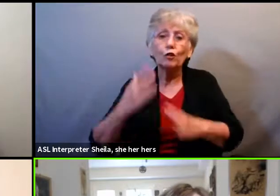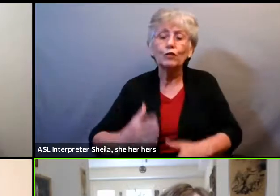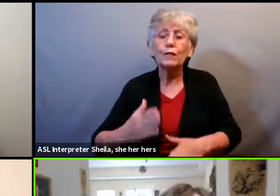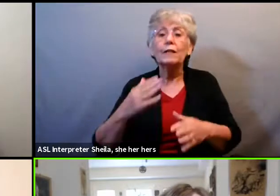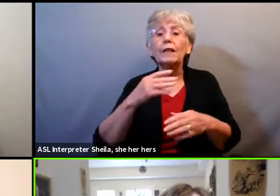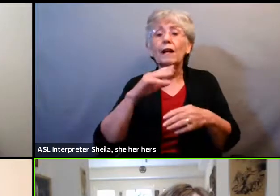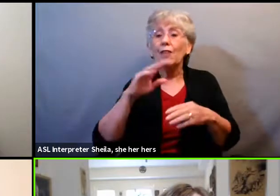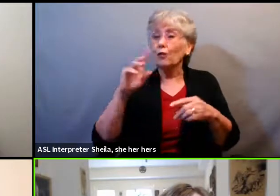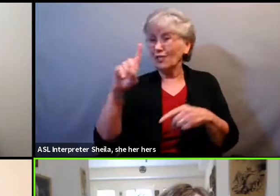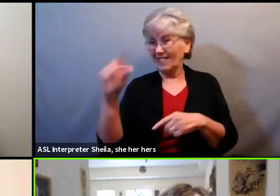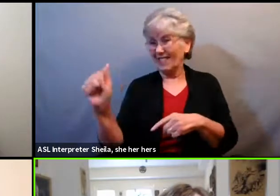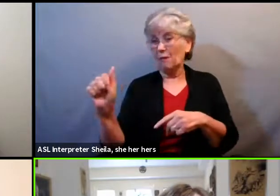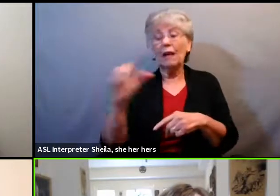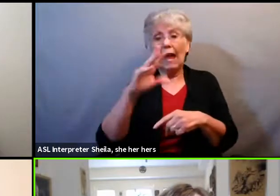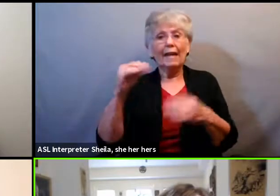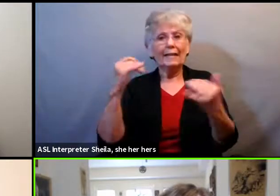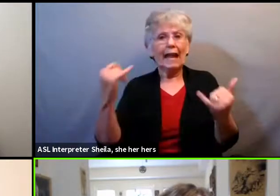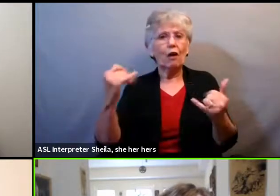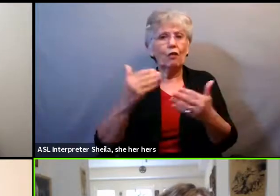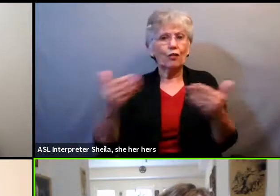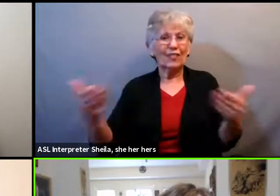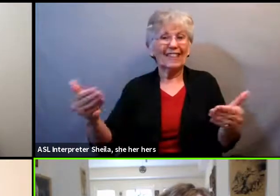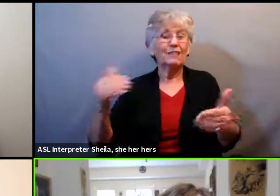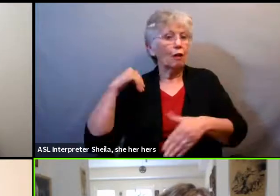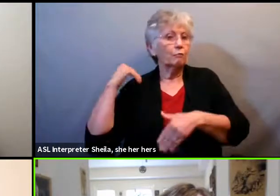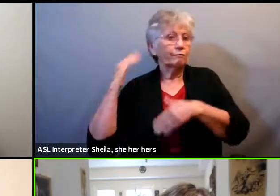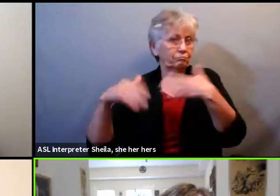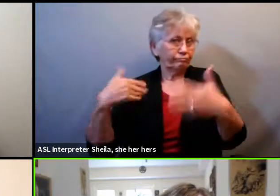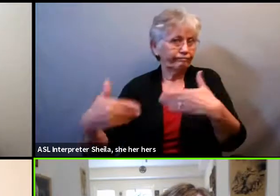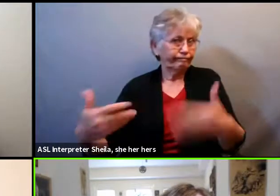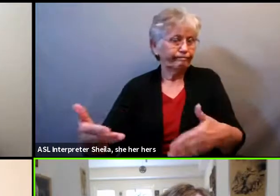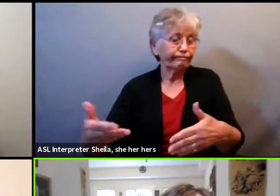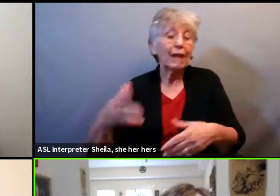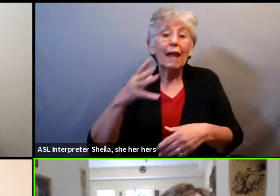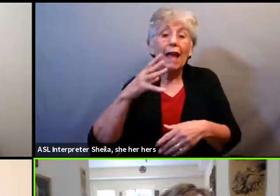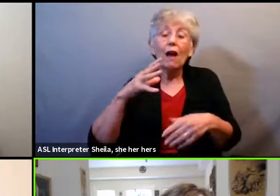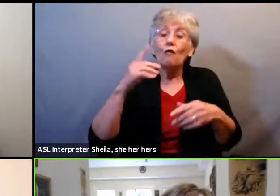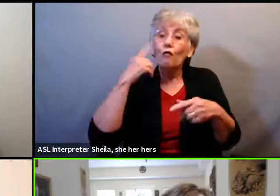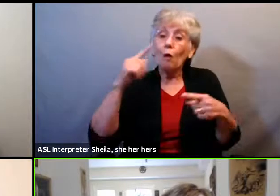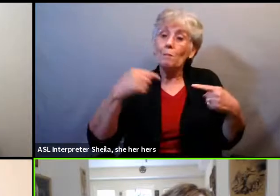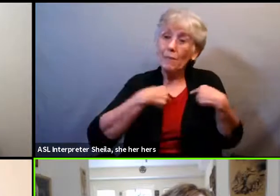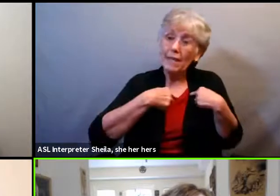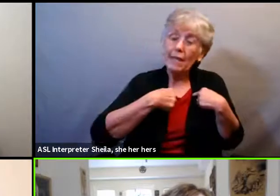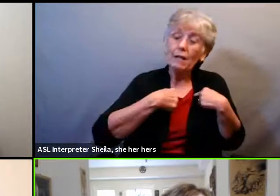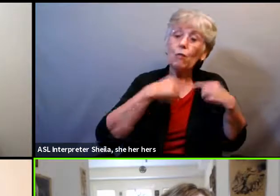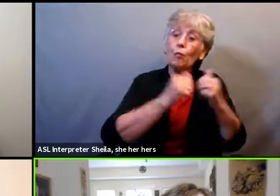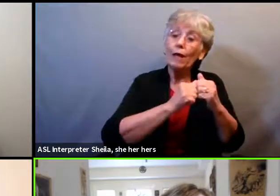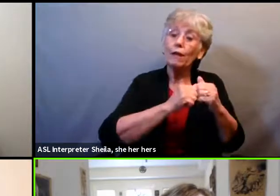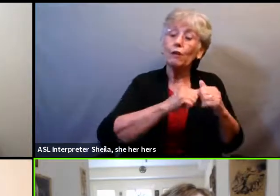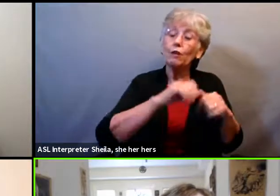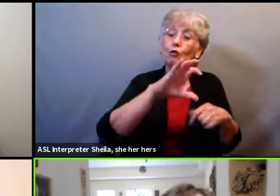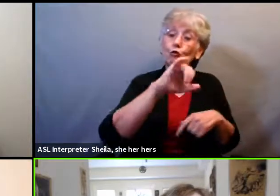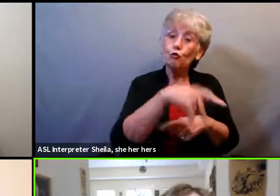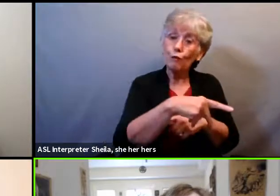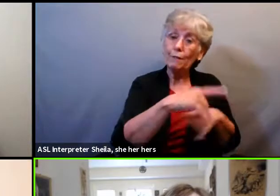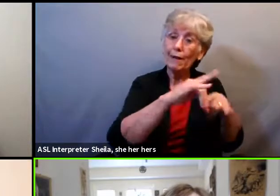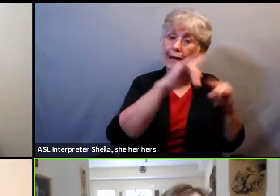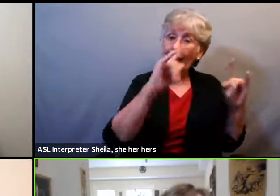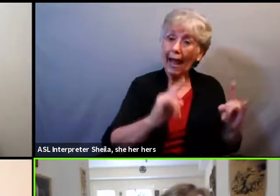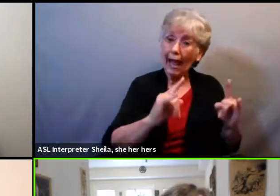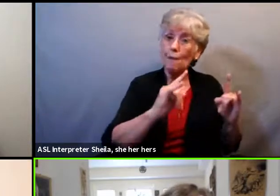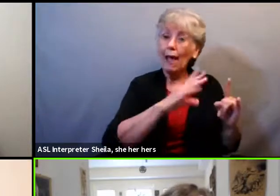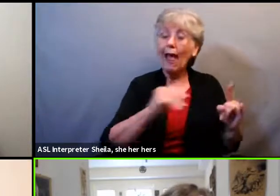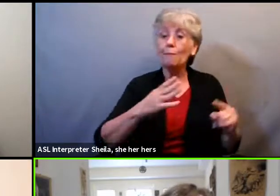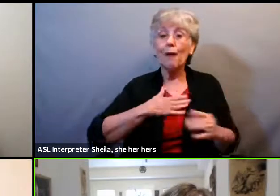moving forward, but the impact of Crip Camp for me and the books is really, what are people going to take with what